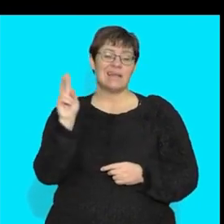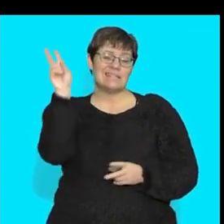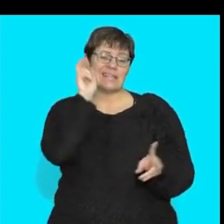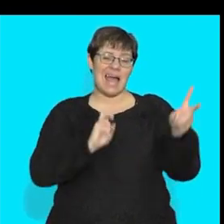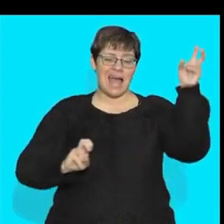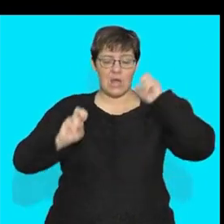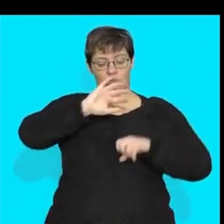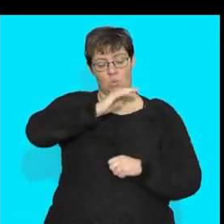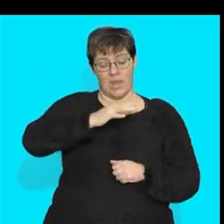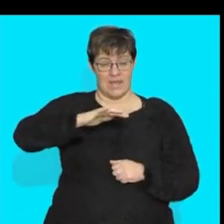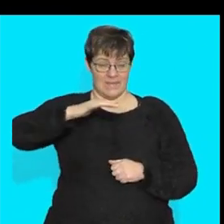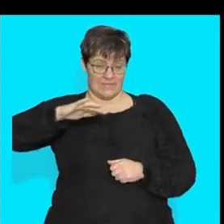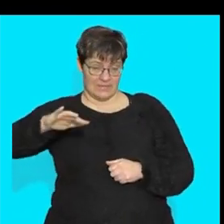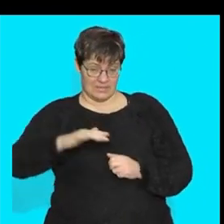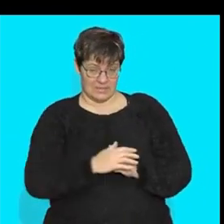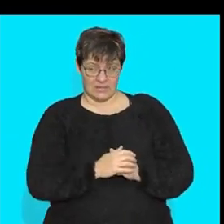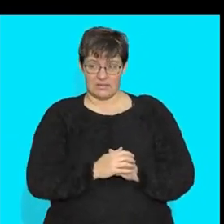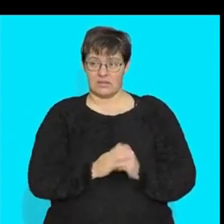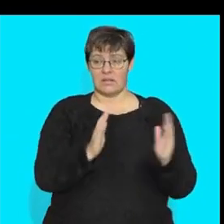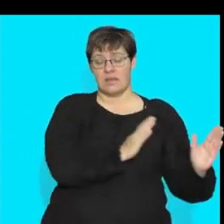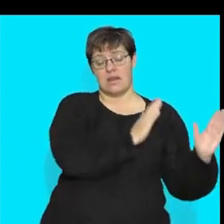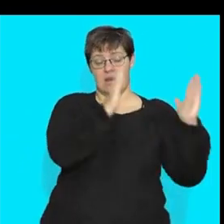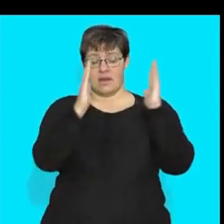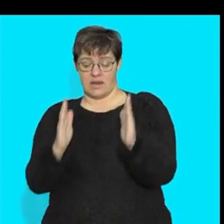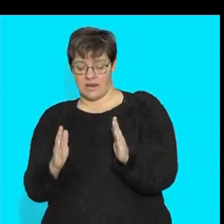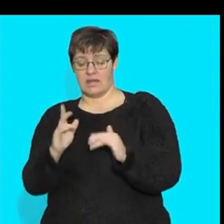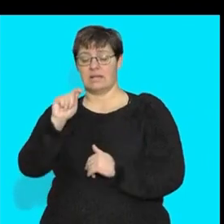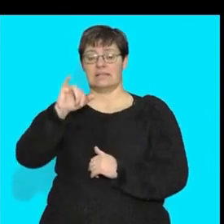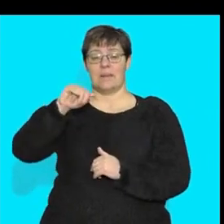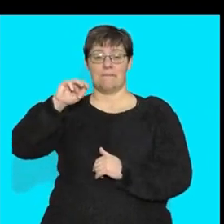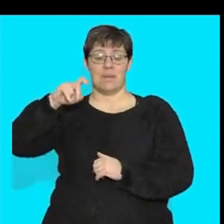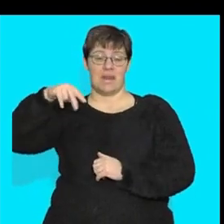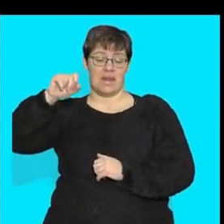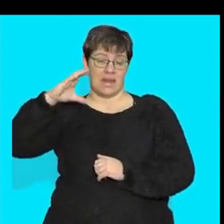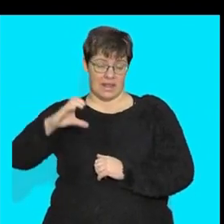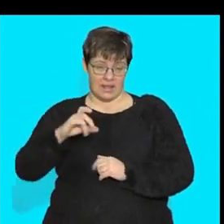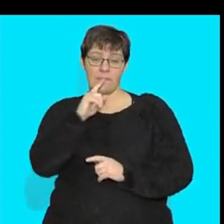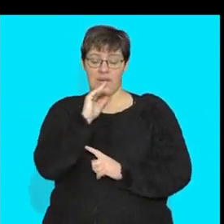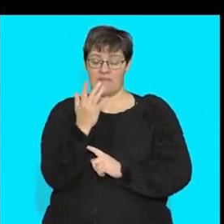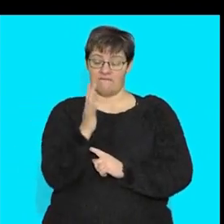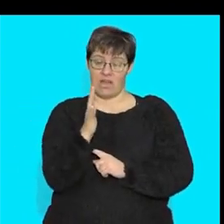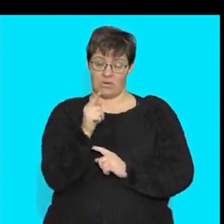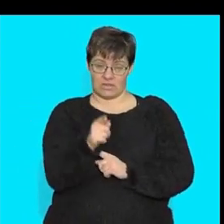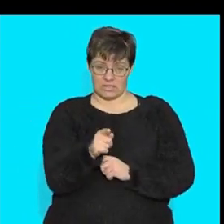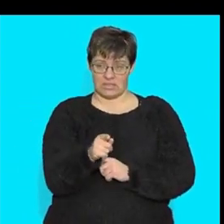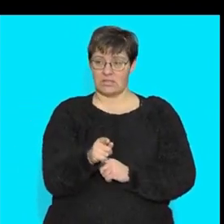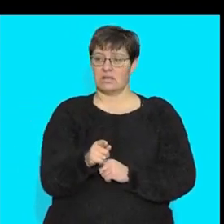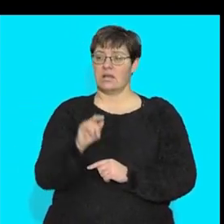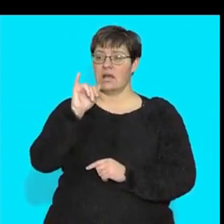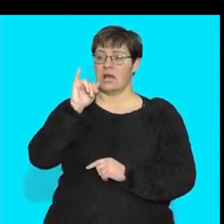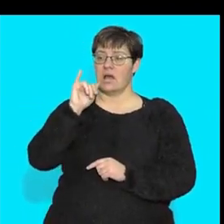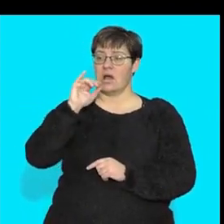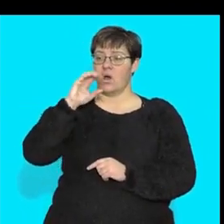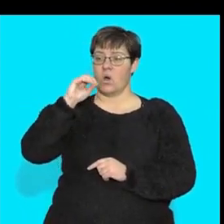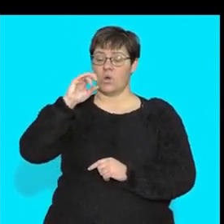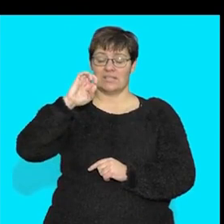waves there, sound waves, right? Then we move to the tympanic membrane, which vibrates. The ossicles,